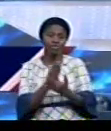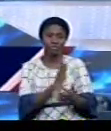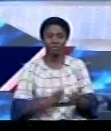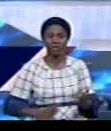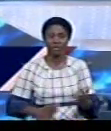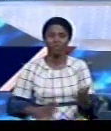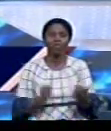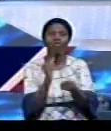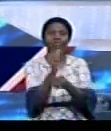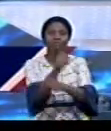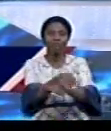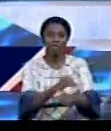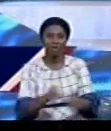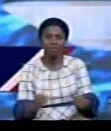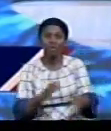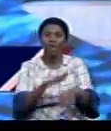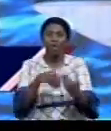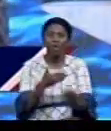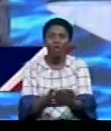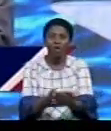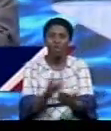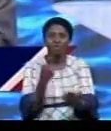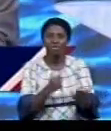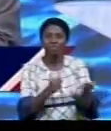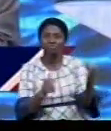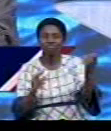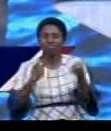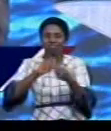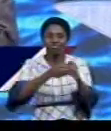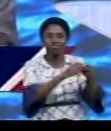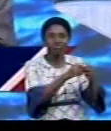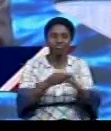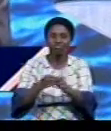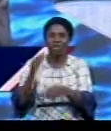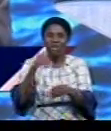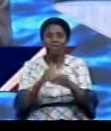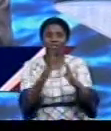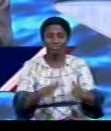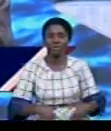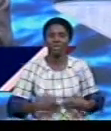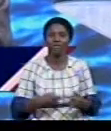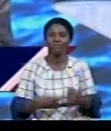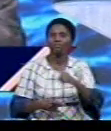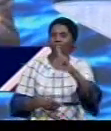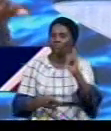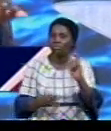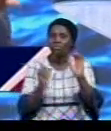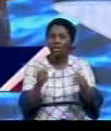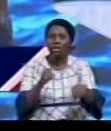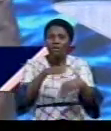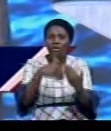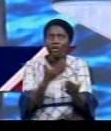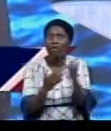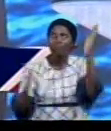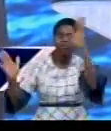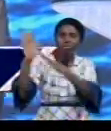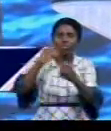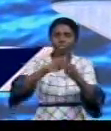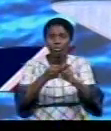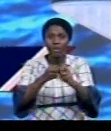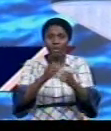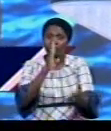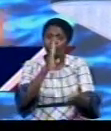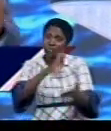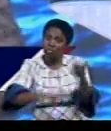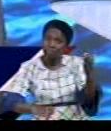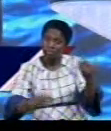your life. Can every storm in your life be removed today? Can every mountain in your